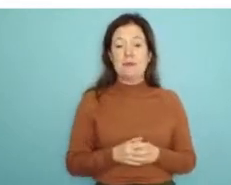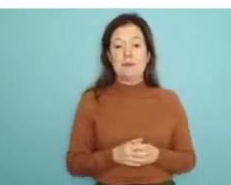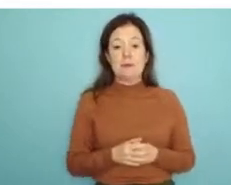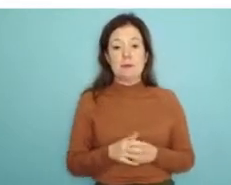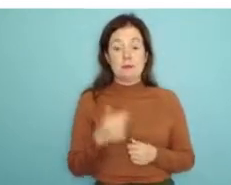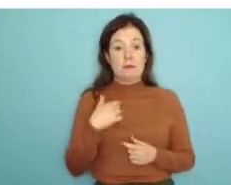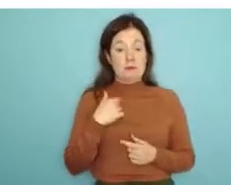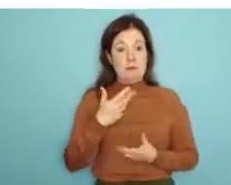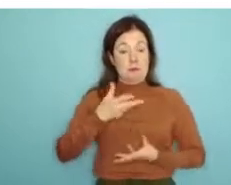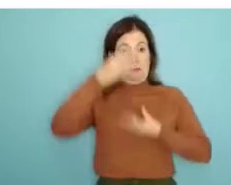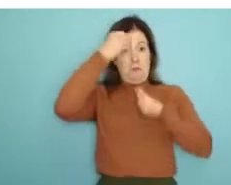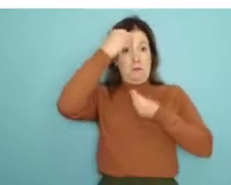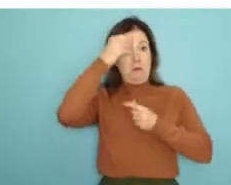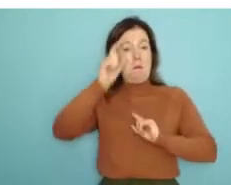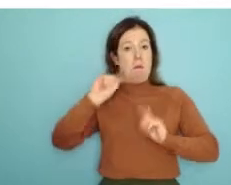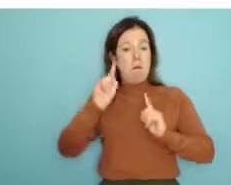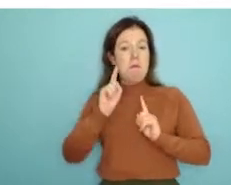that